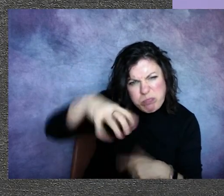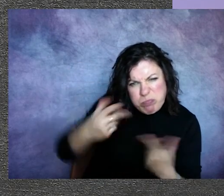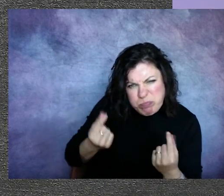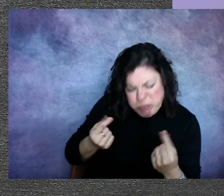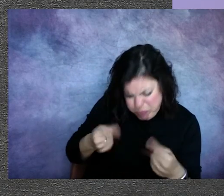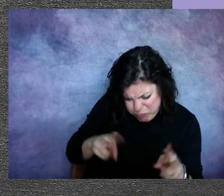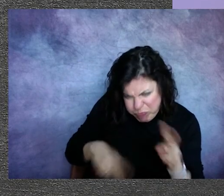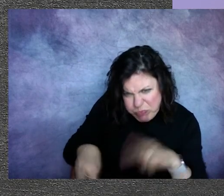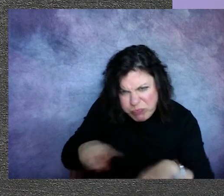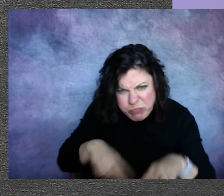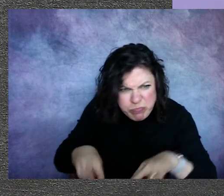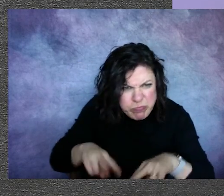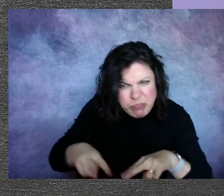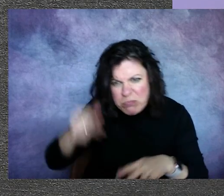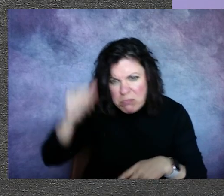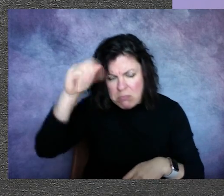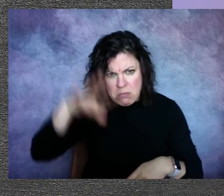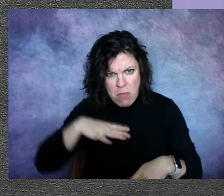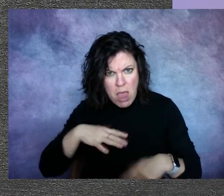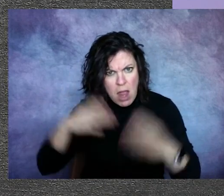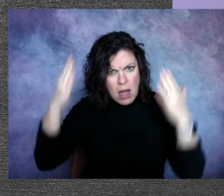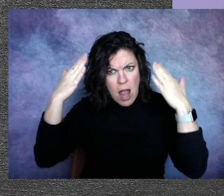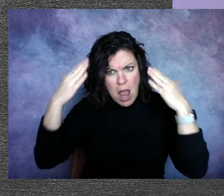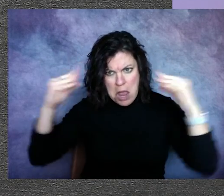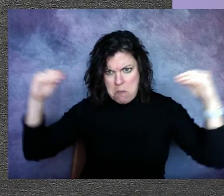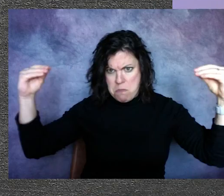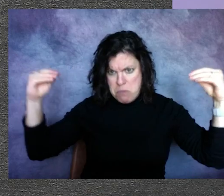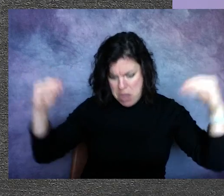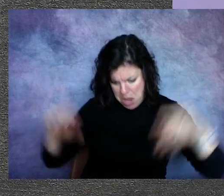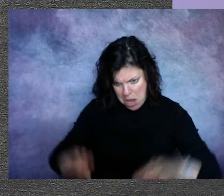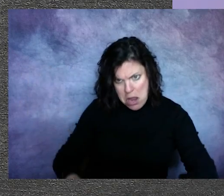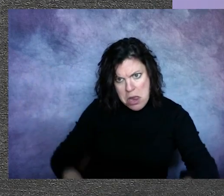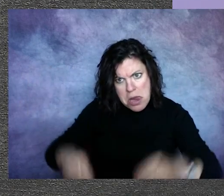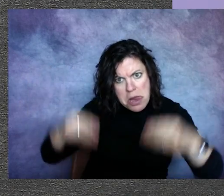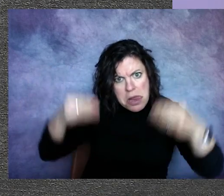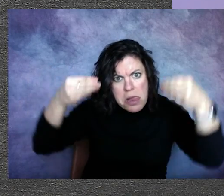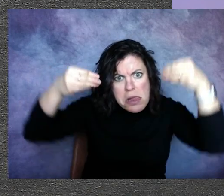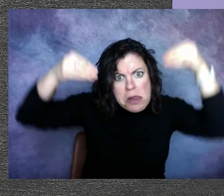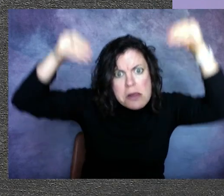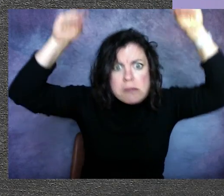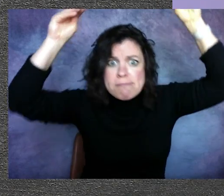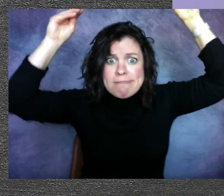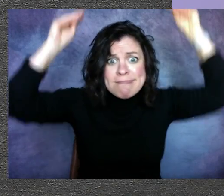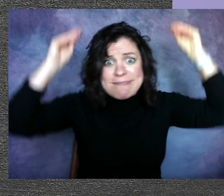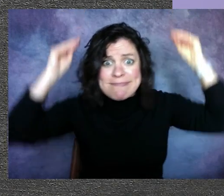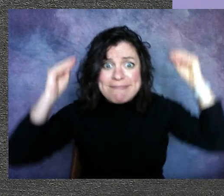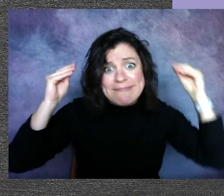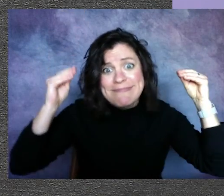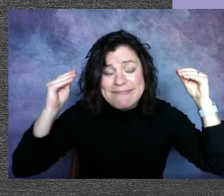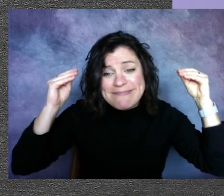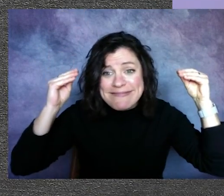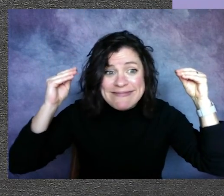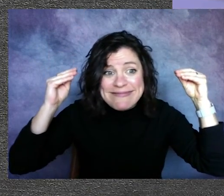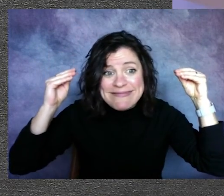The hat had been on the man's head. George thought it would be nice to have it on his own head. He picked it up and put it on.